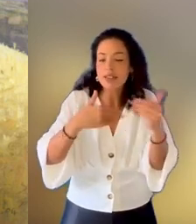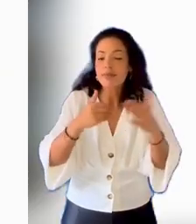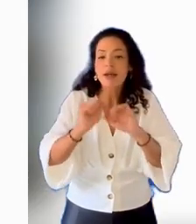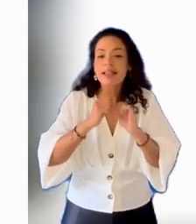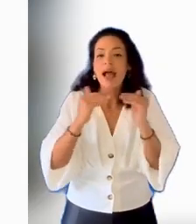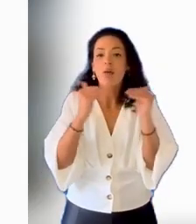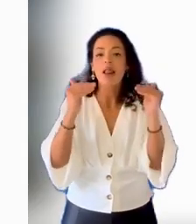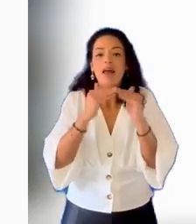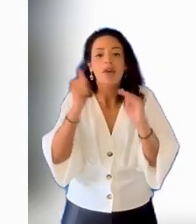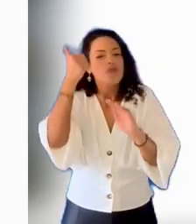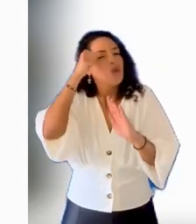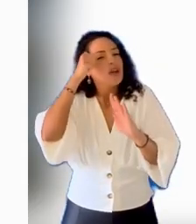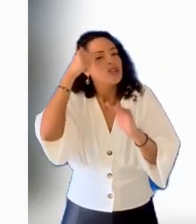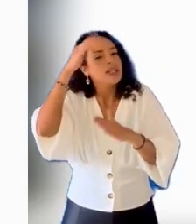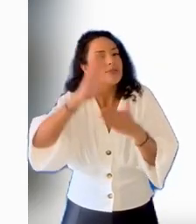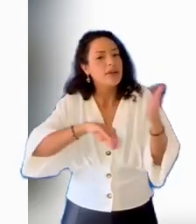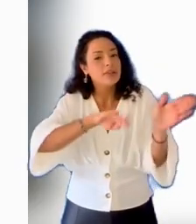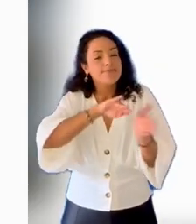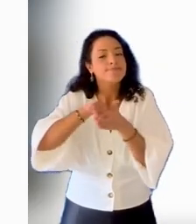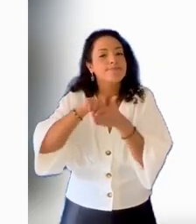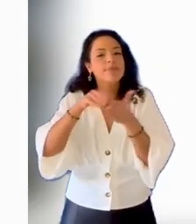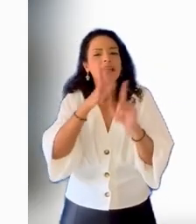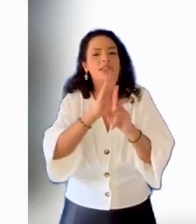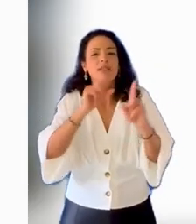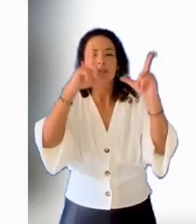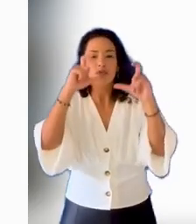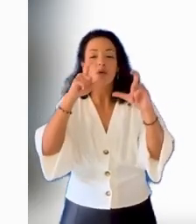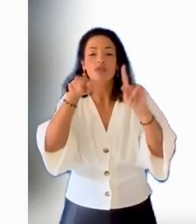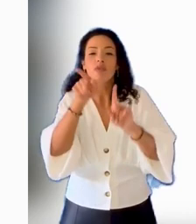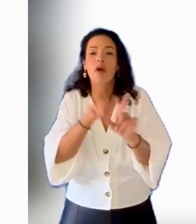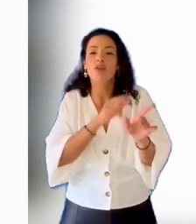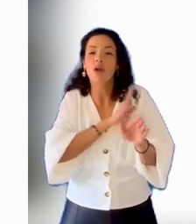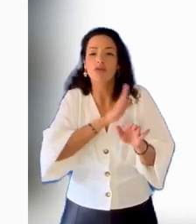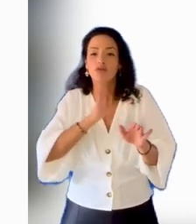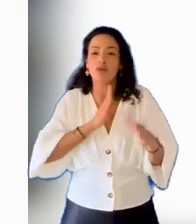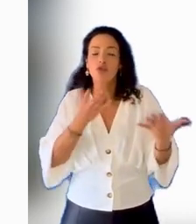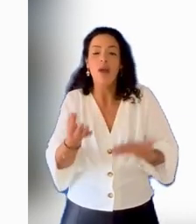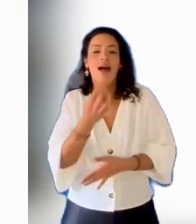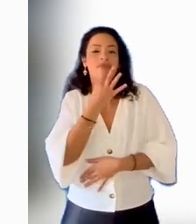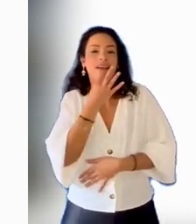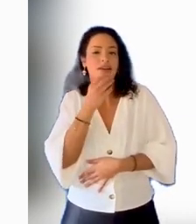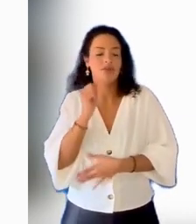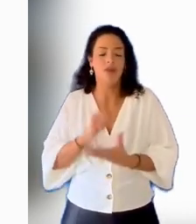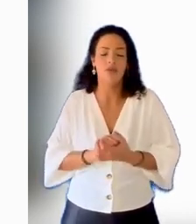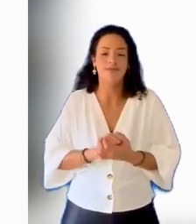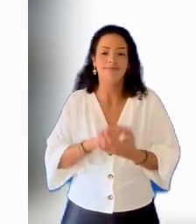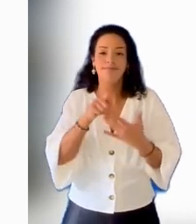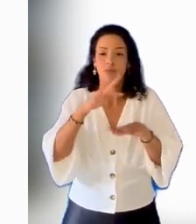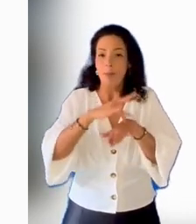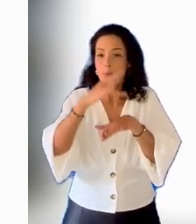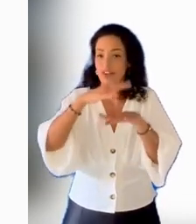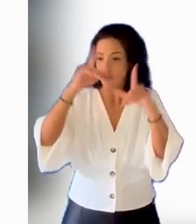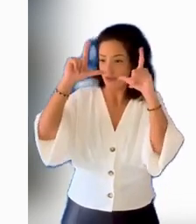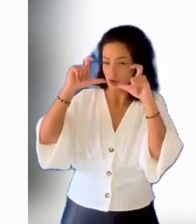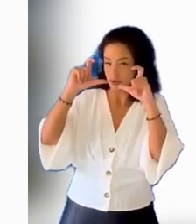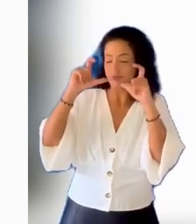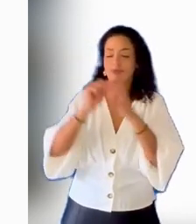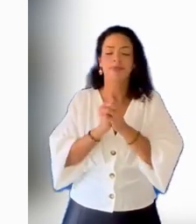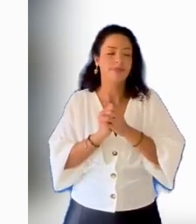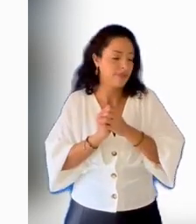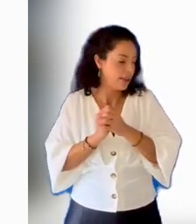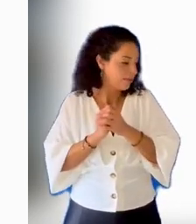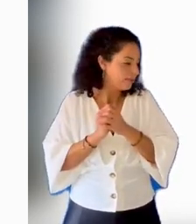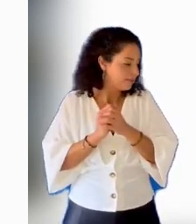experience. Take, for example, this photograph of a young soldier in Afghanistan. It was taken by a professional photographer, Derek